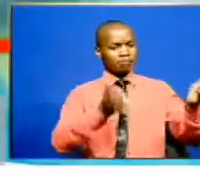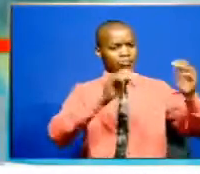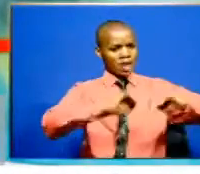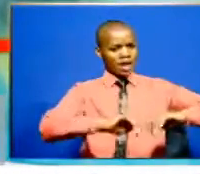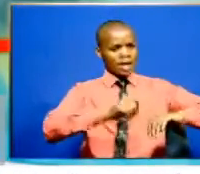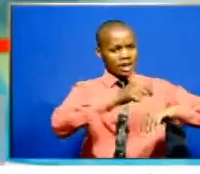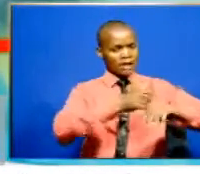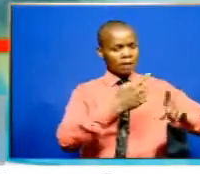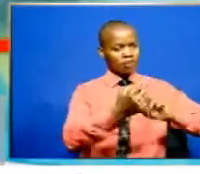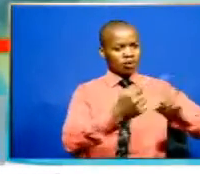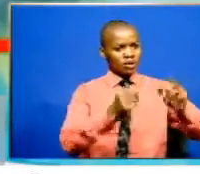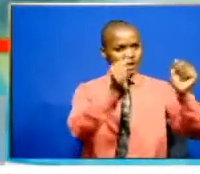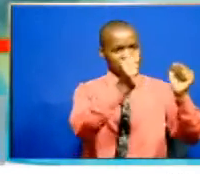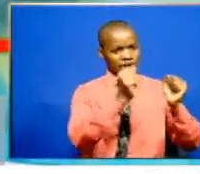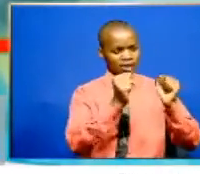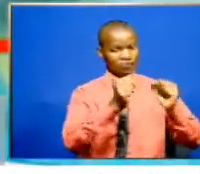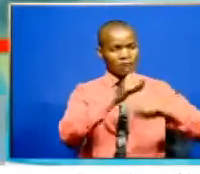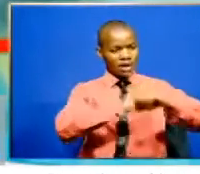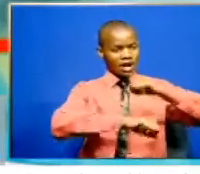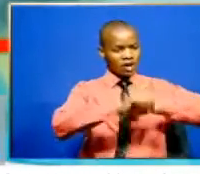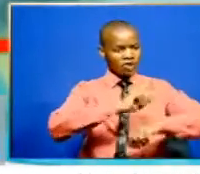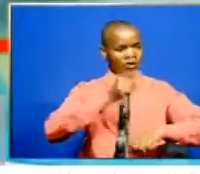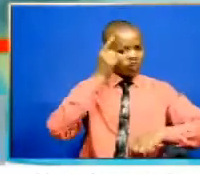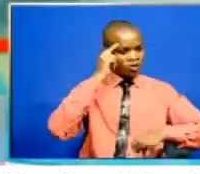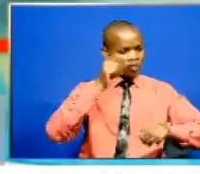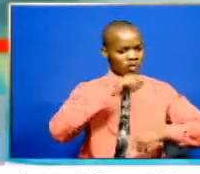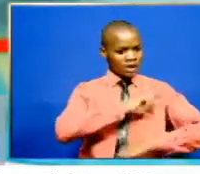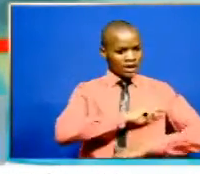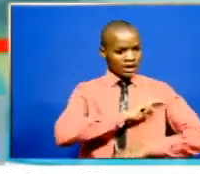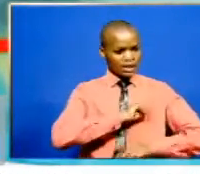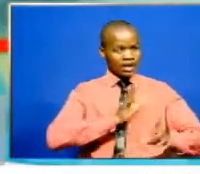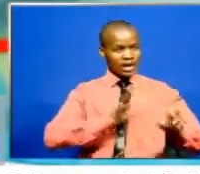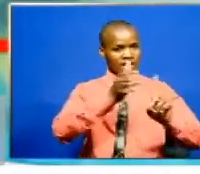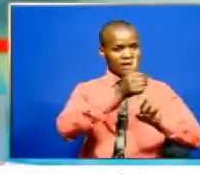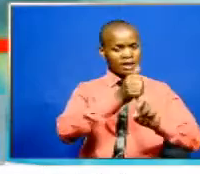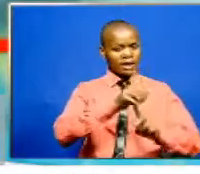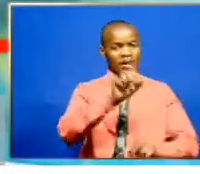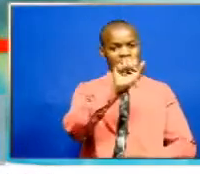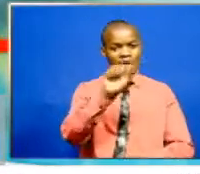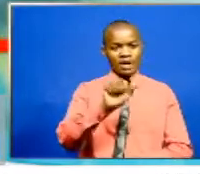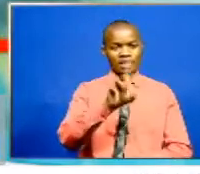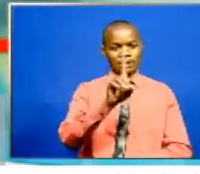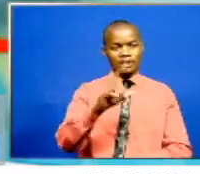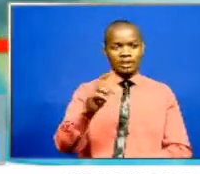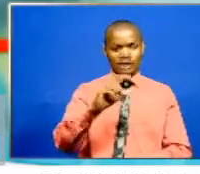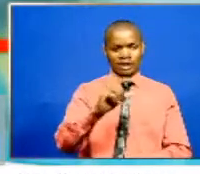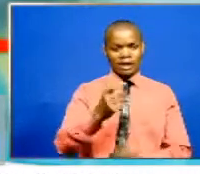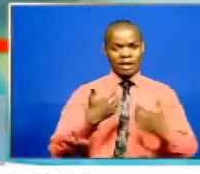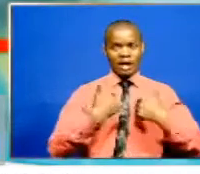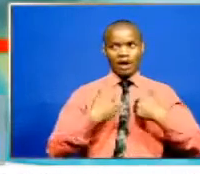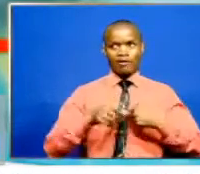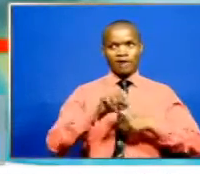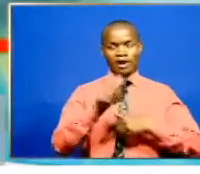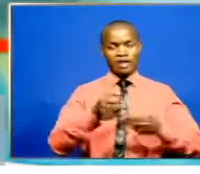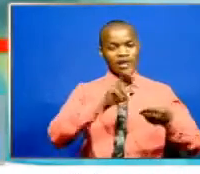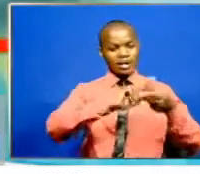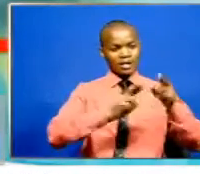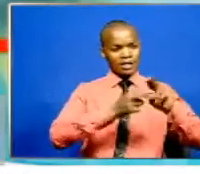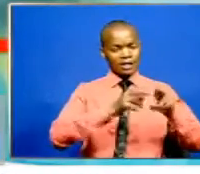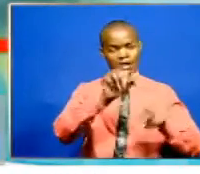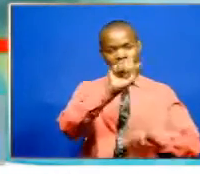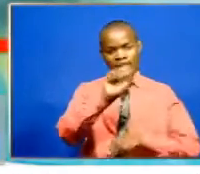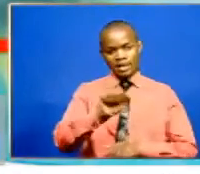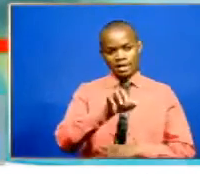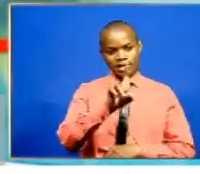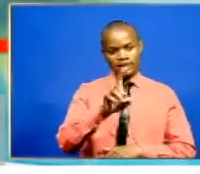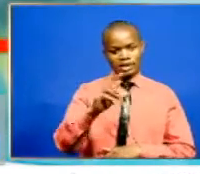strengthening actions for nature to achieve the SDGs, there are other related SDGs, and